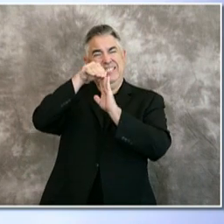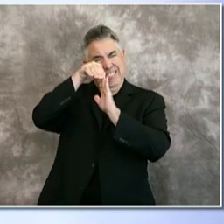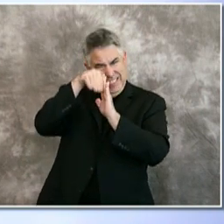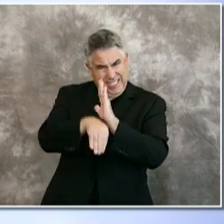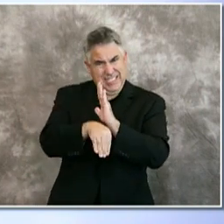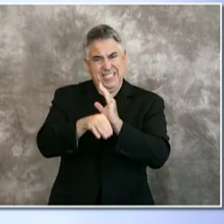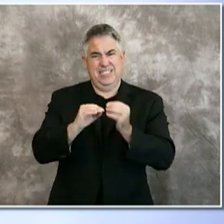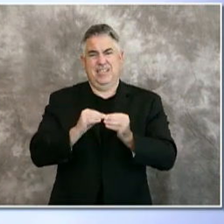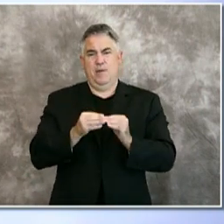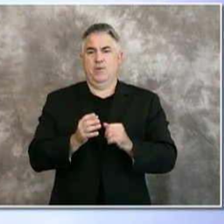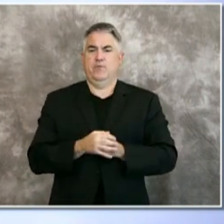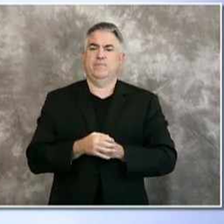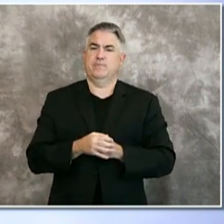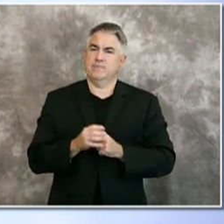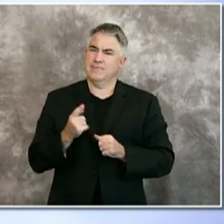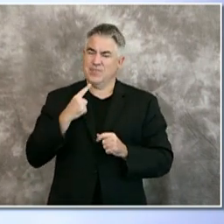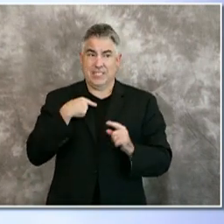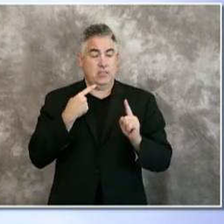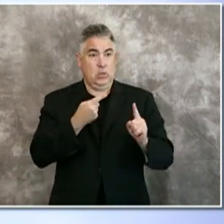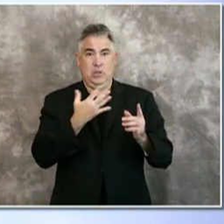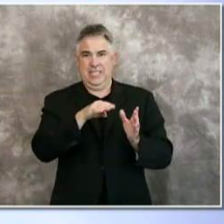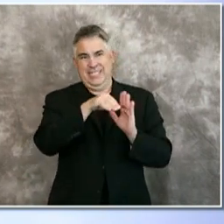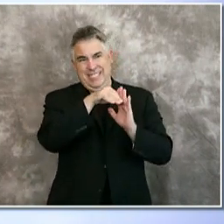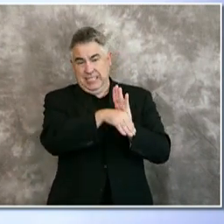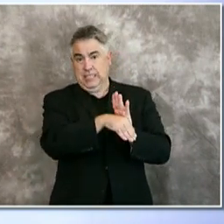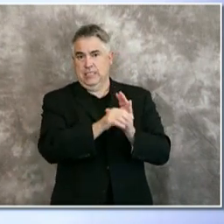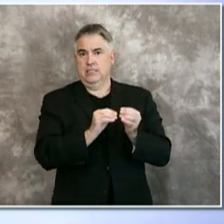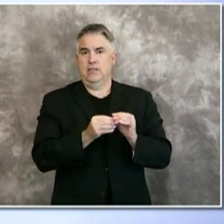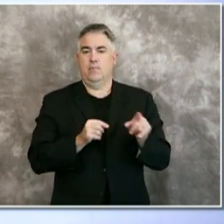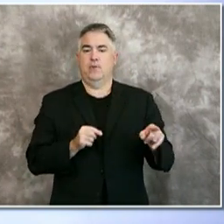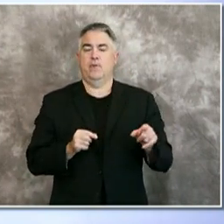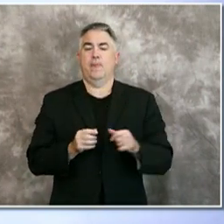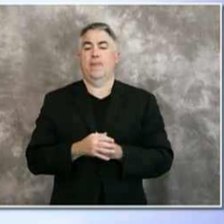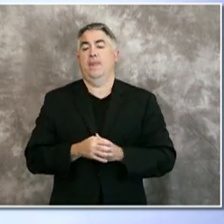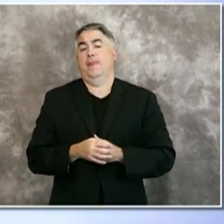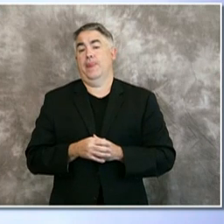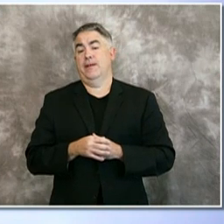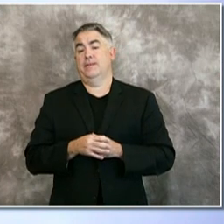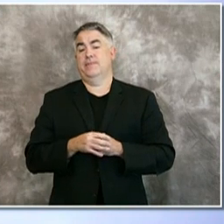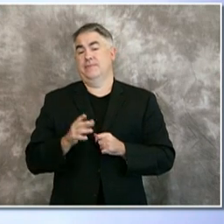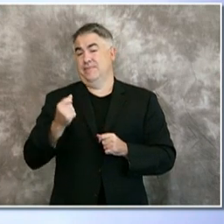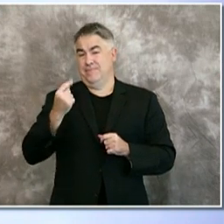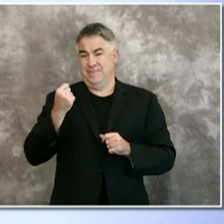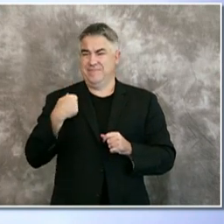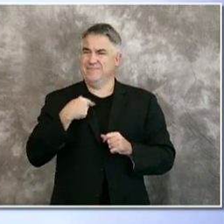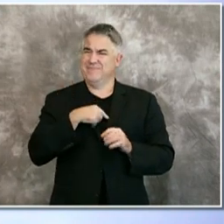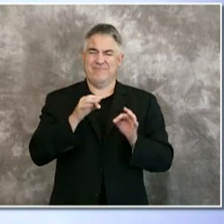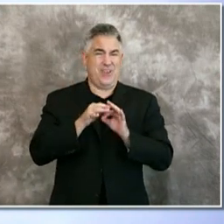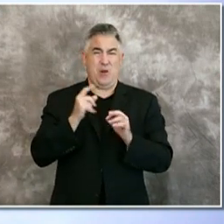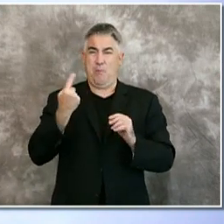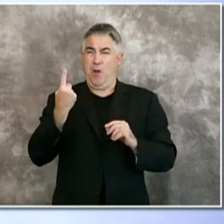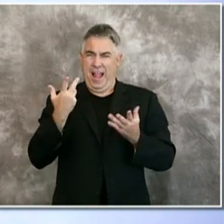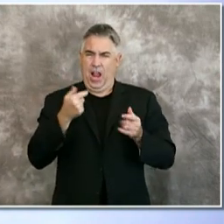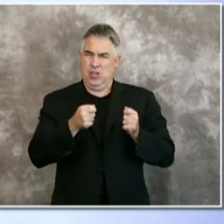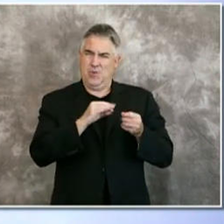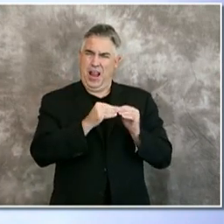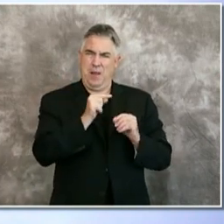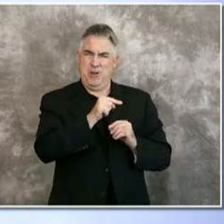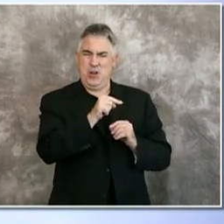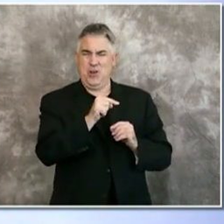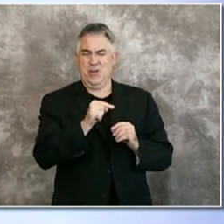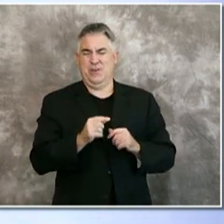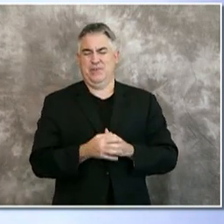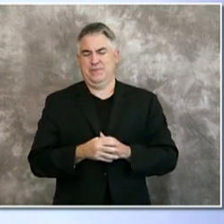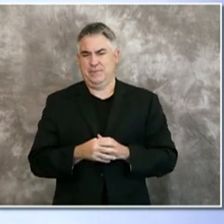time throughout July to go out and get these numbers under control and put ourselves in the best possible